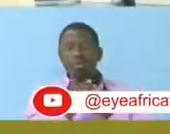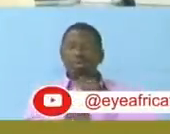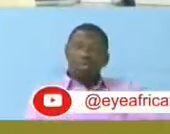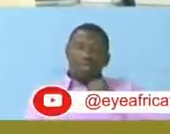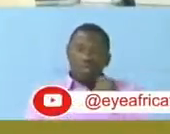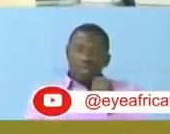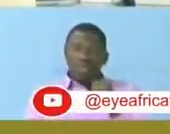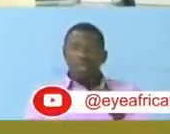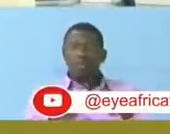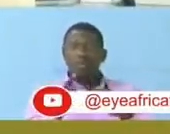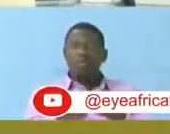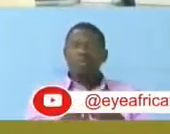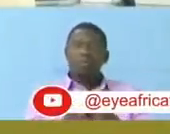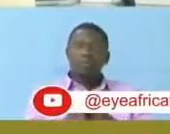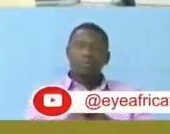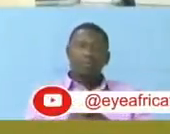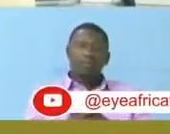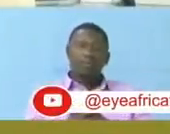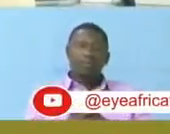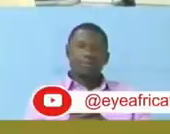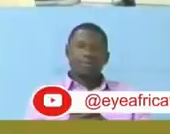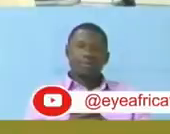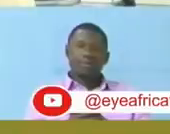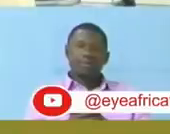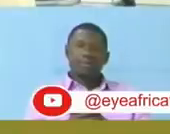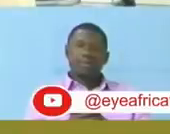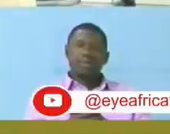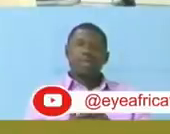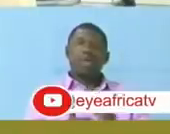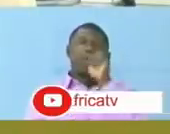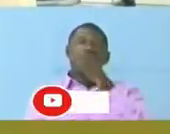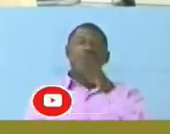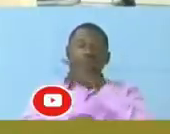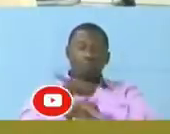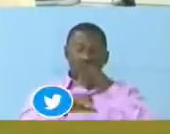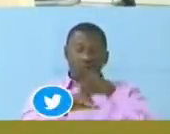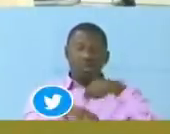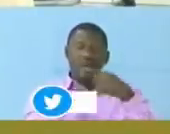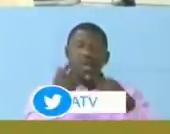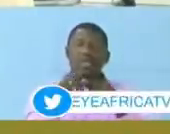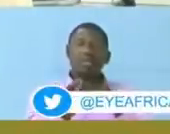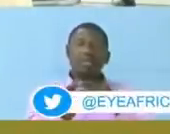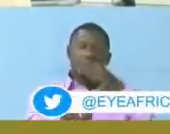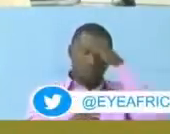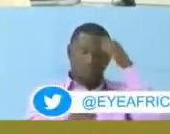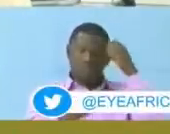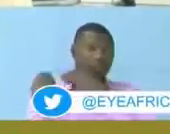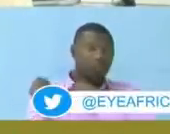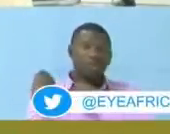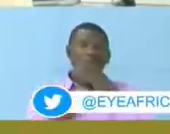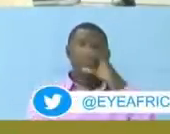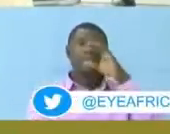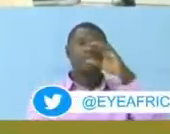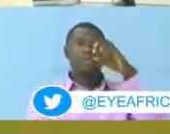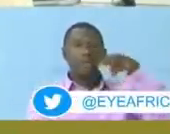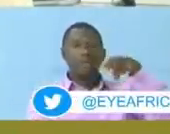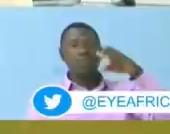at the time, as CMC appointed to this task force.